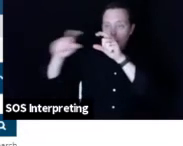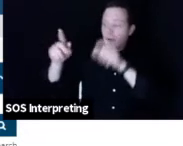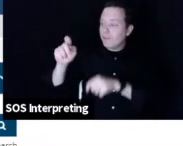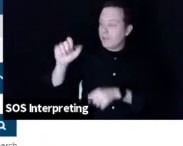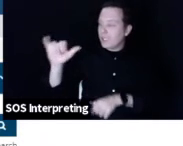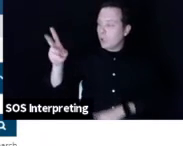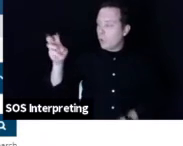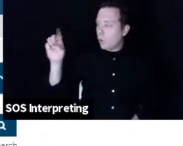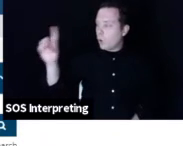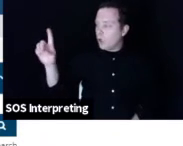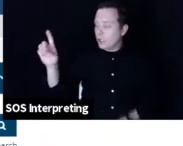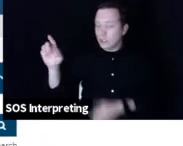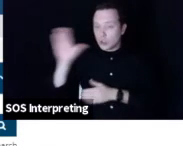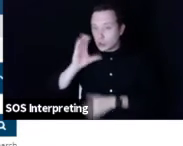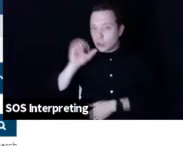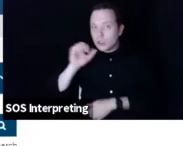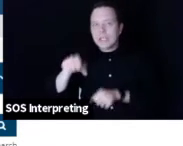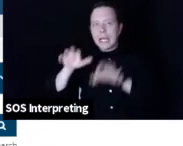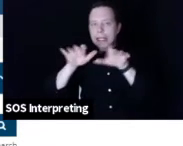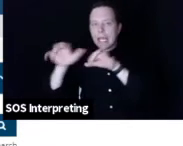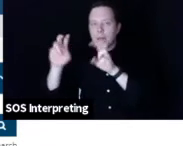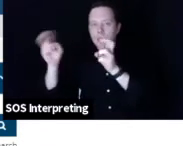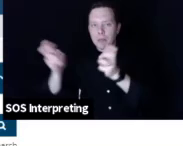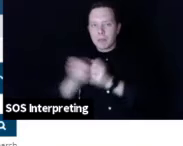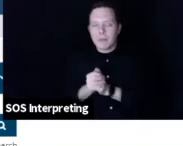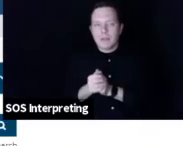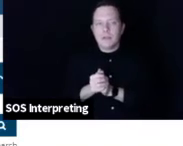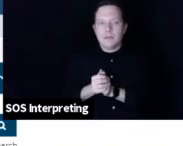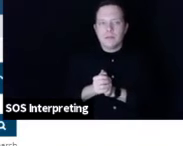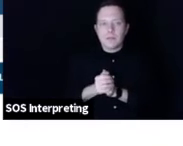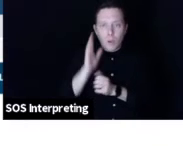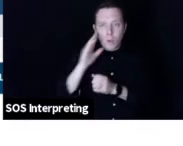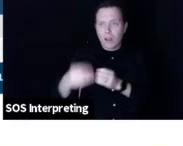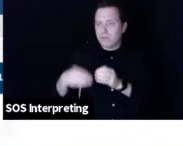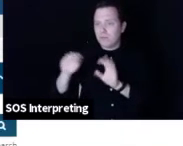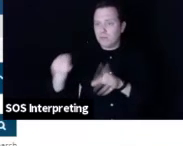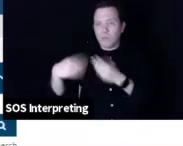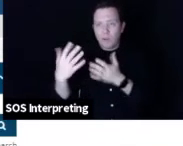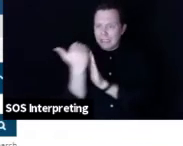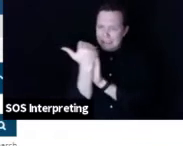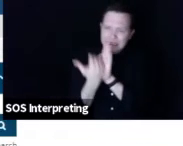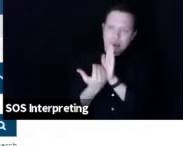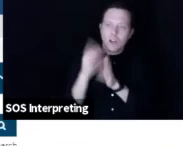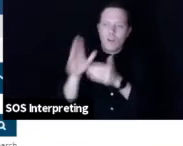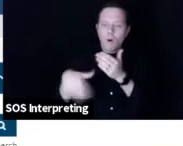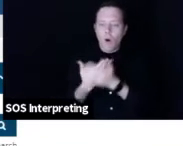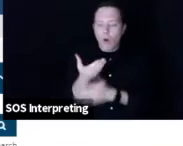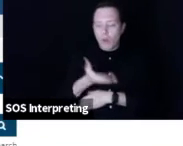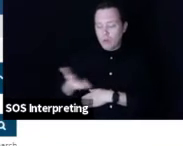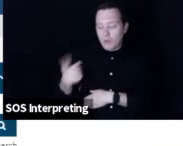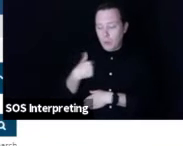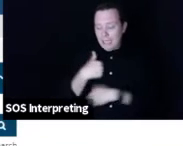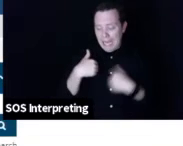search, and it will tell you all of the resources we have in our collection on this